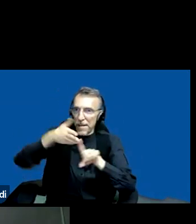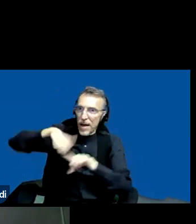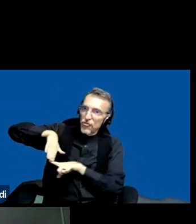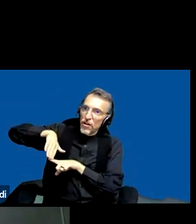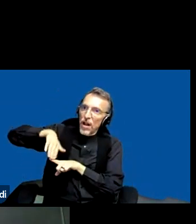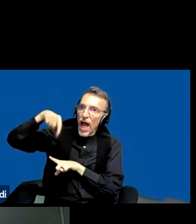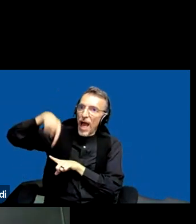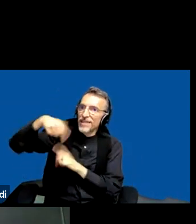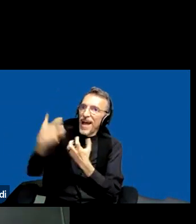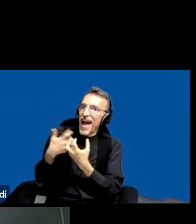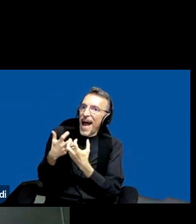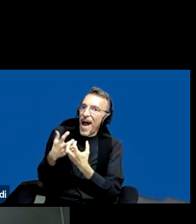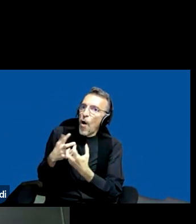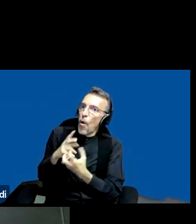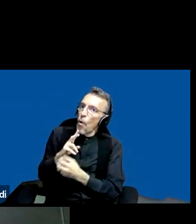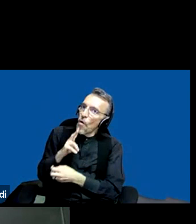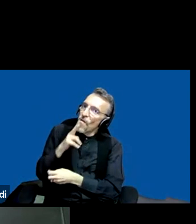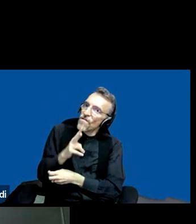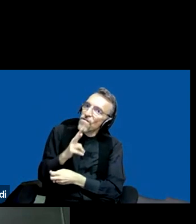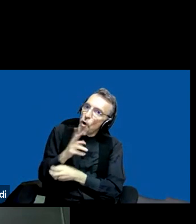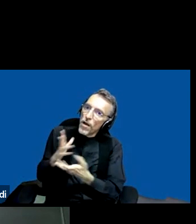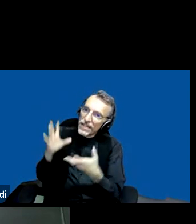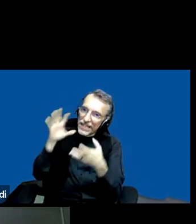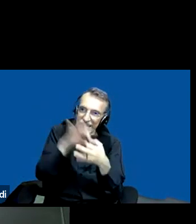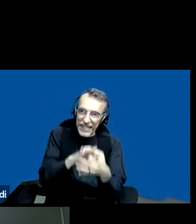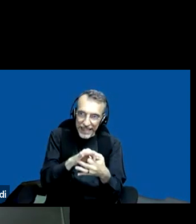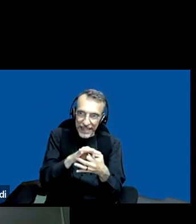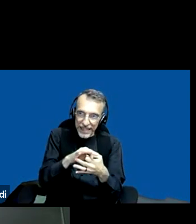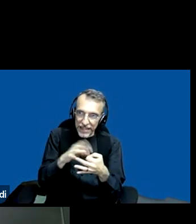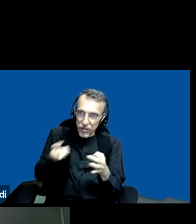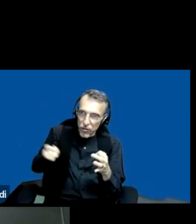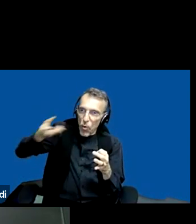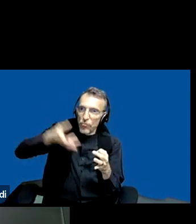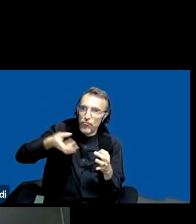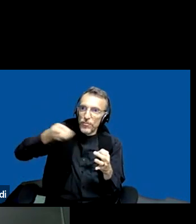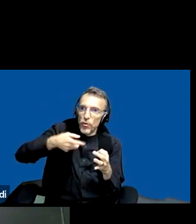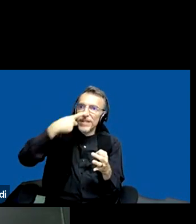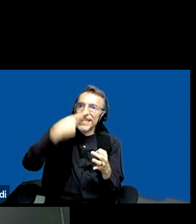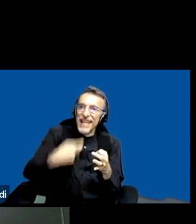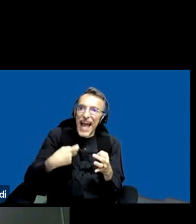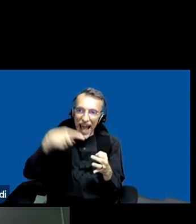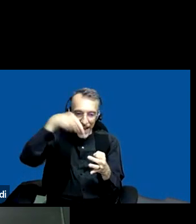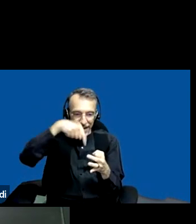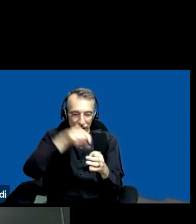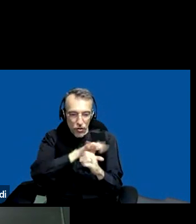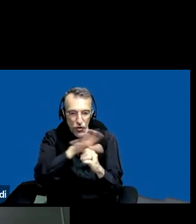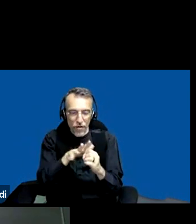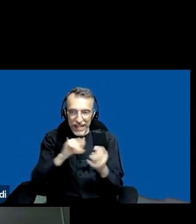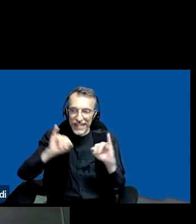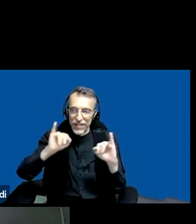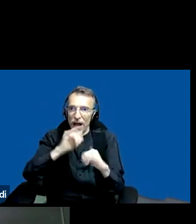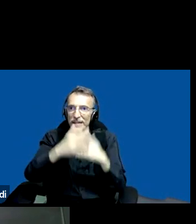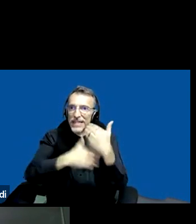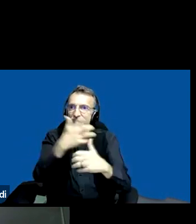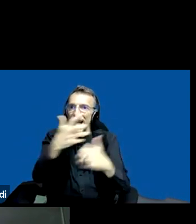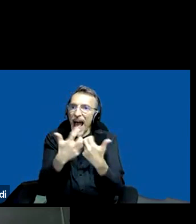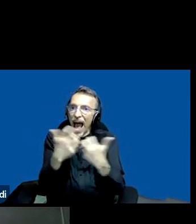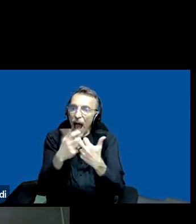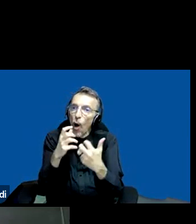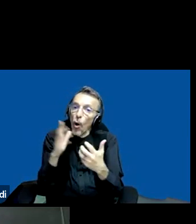have a voice in the COVID crisis and discussions around building forward differently and in development more